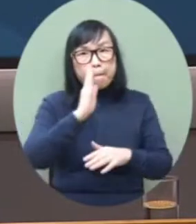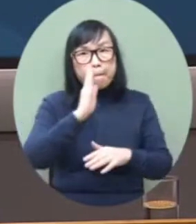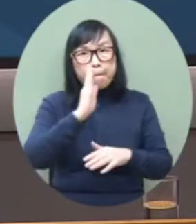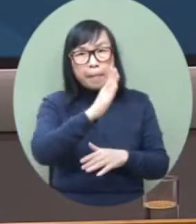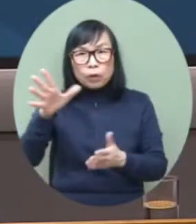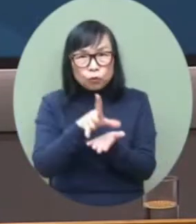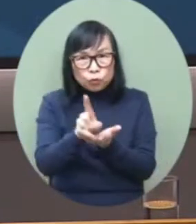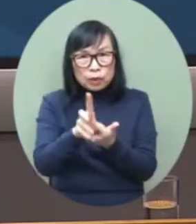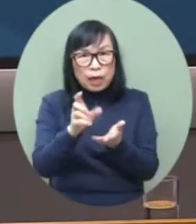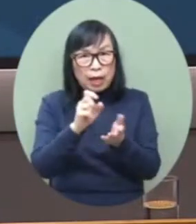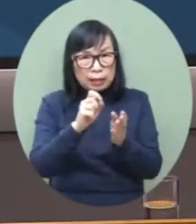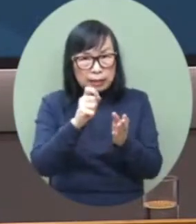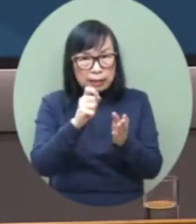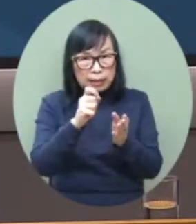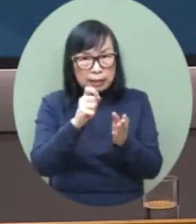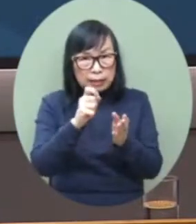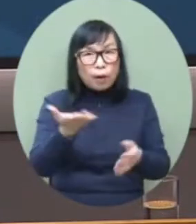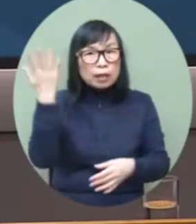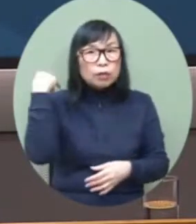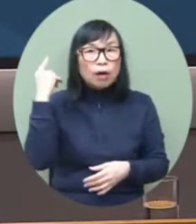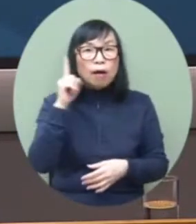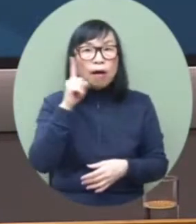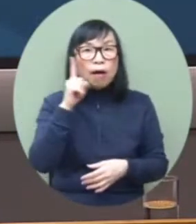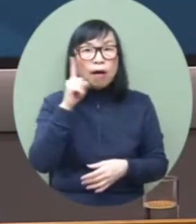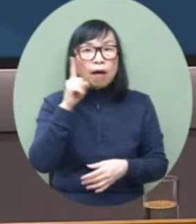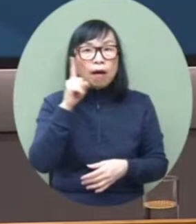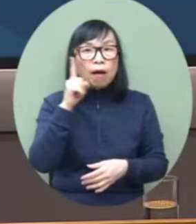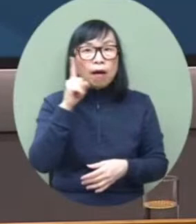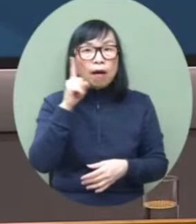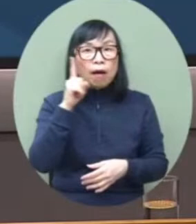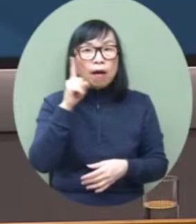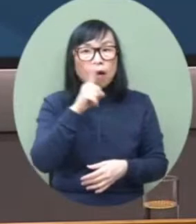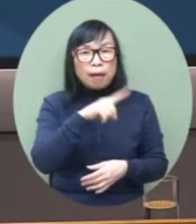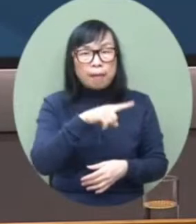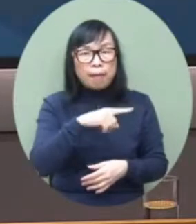authorities last week. So that will also